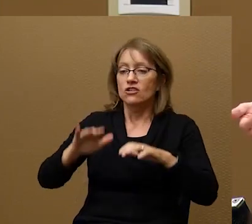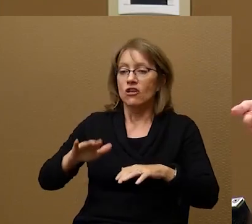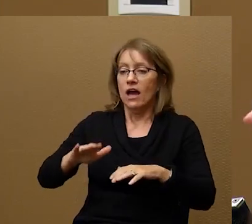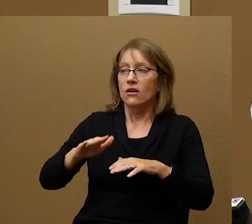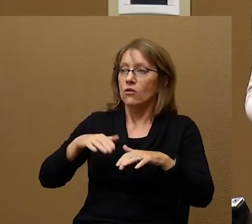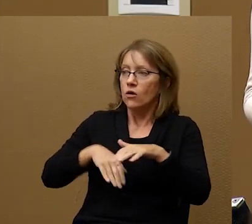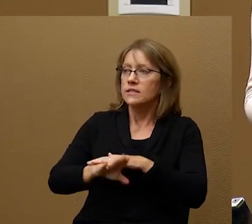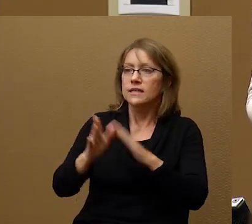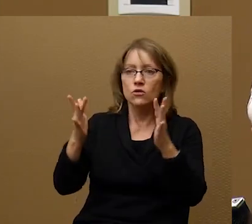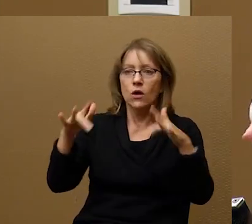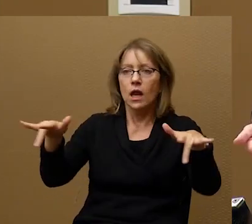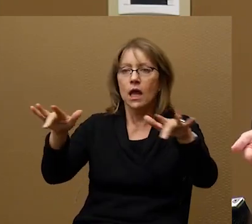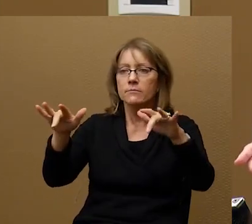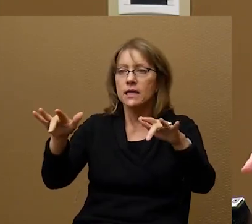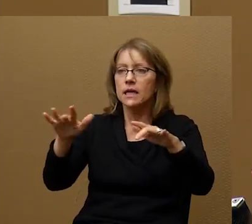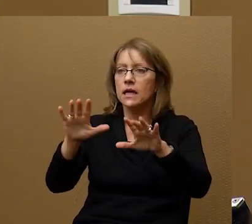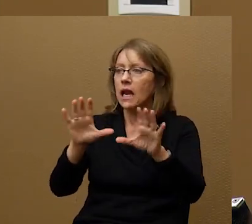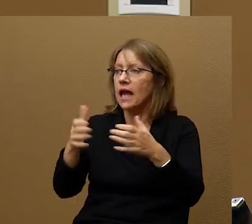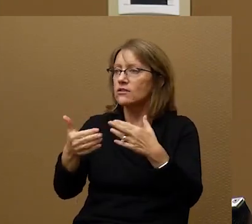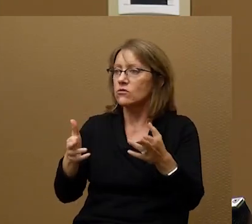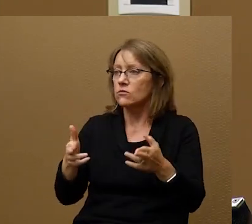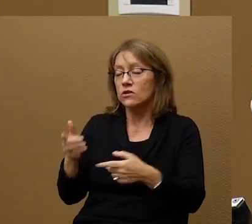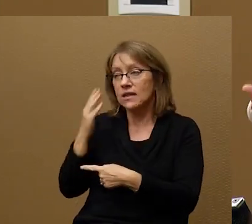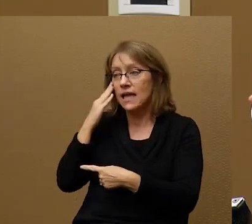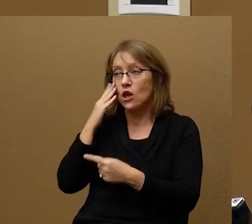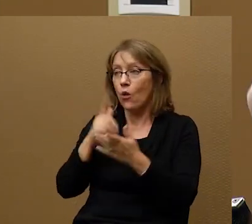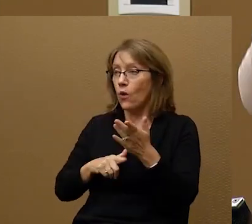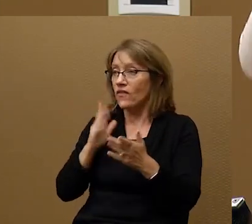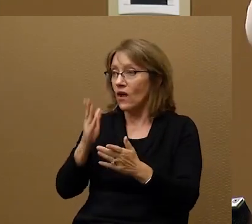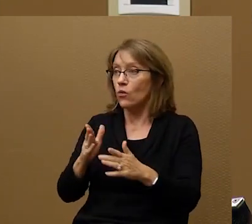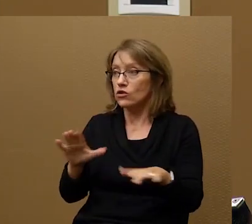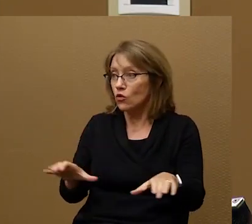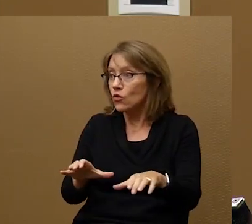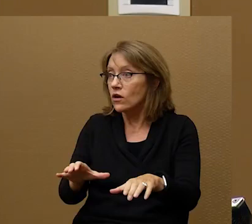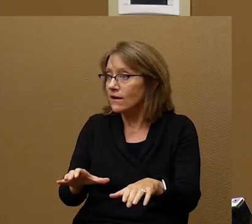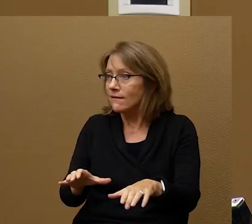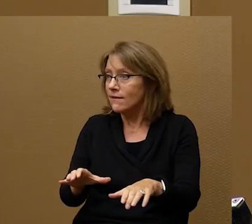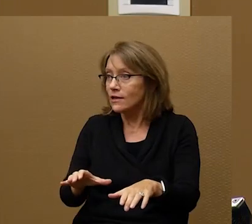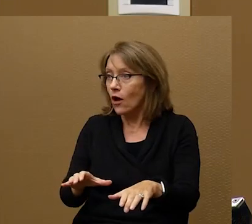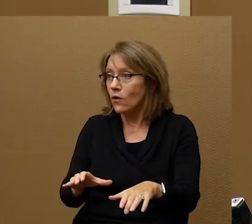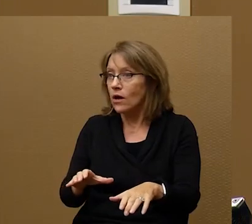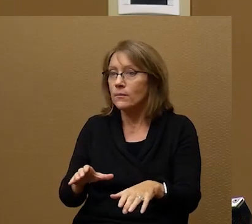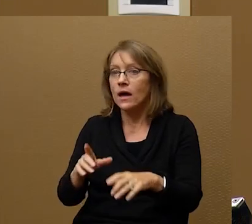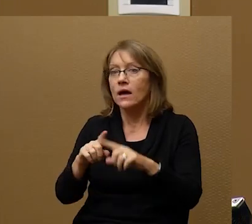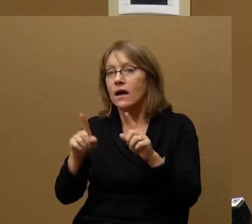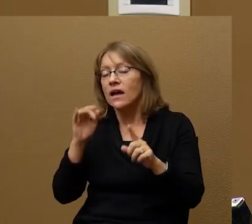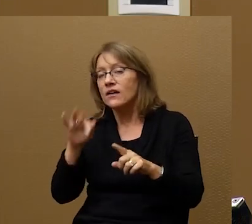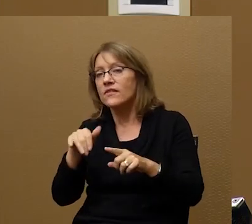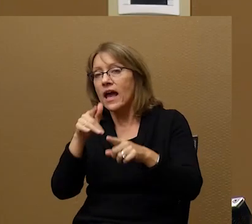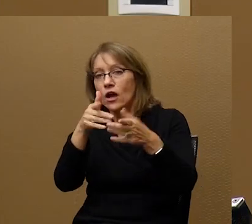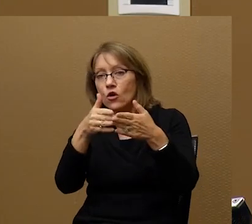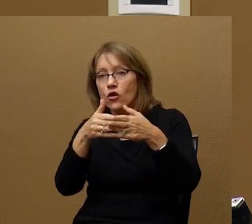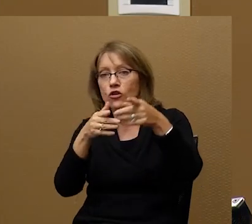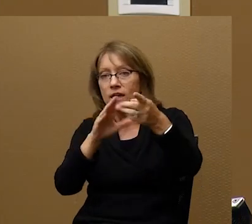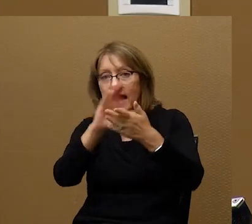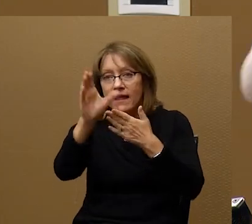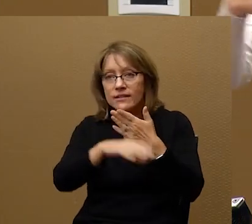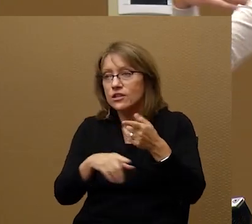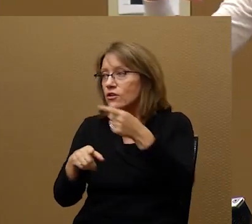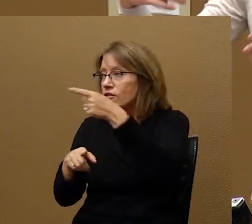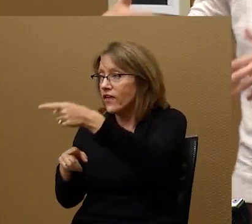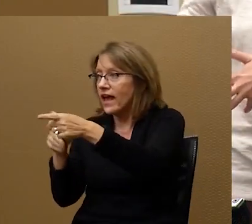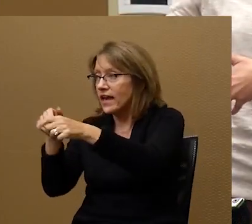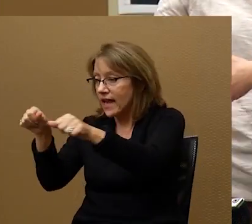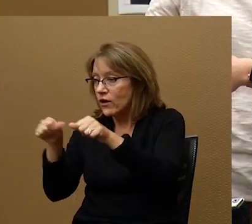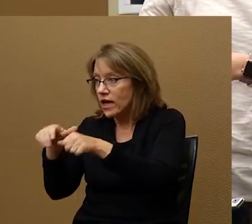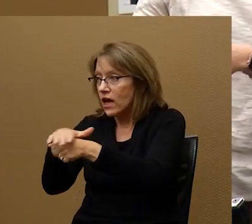empty classroom, do they have any idea what they're going to work on? No. But if there's that corner is calendar, this area is writing,